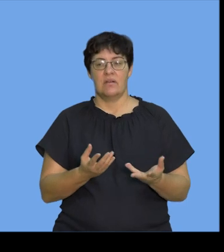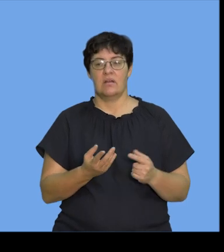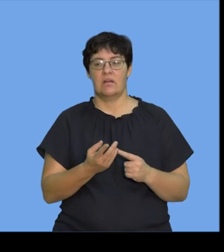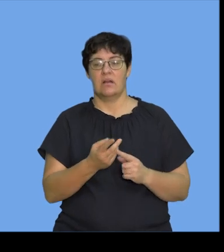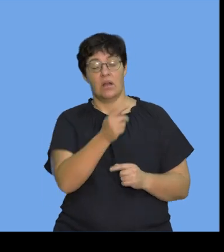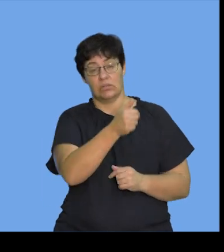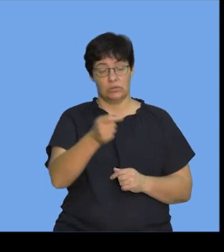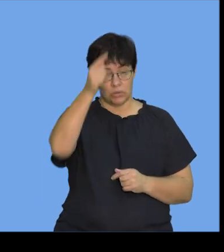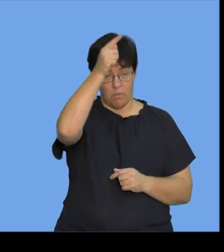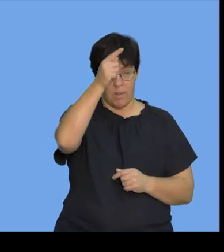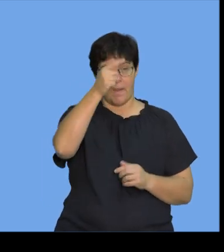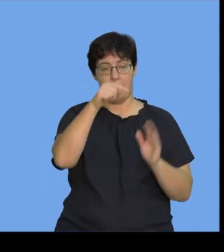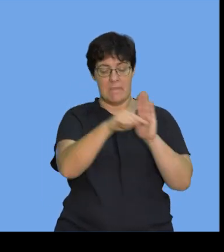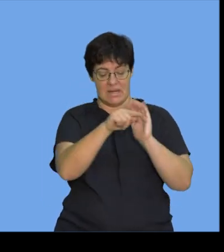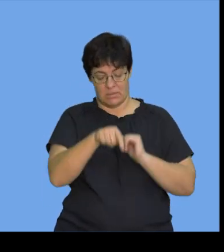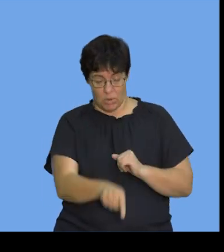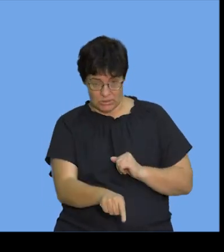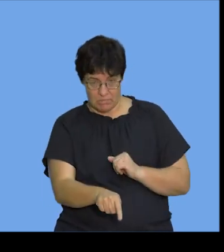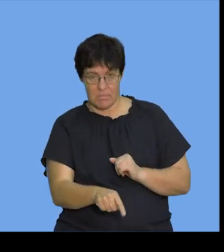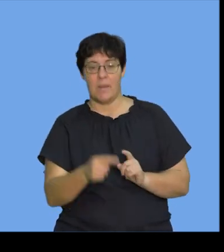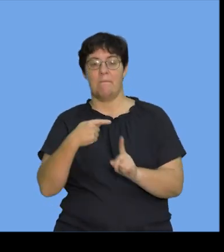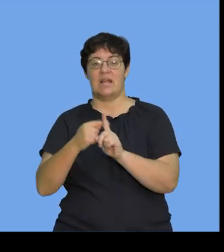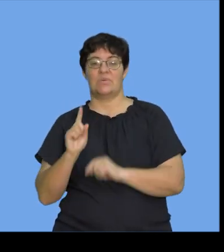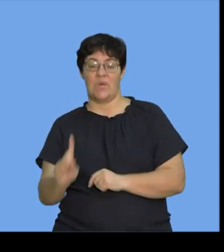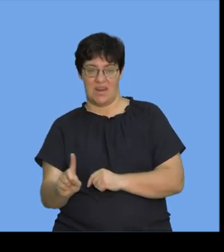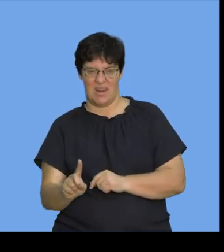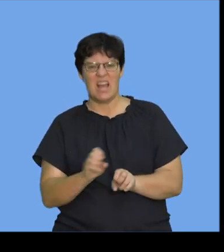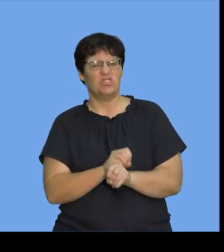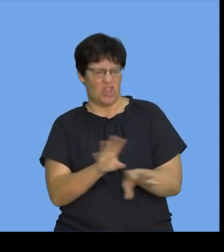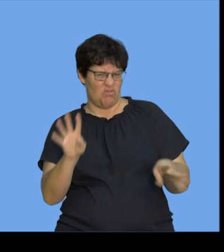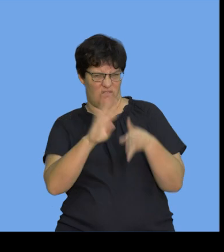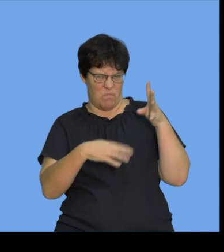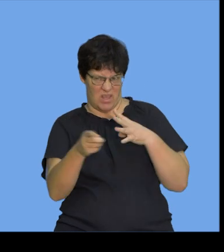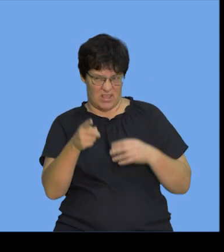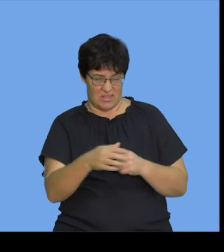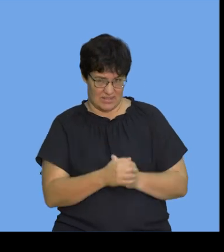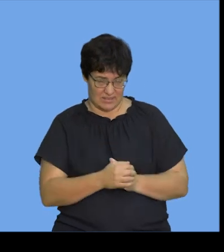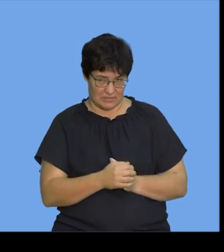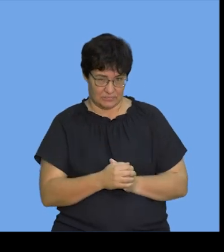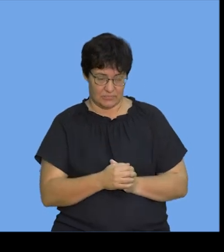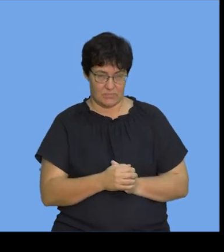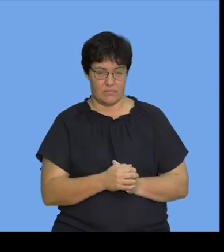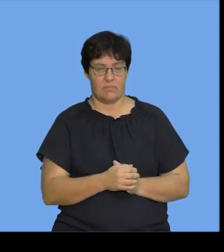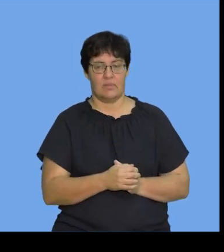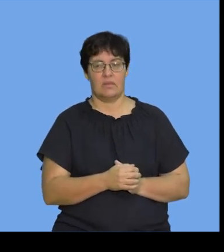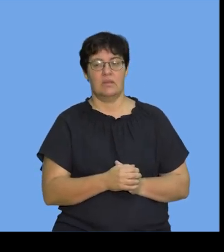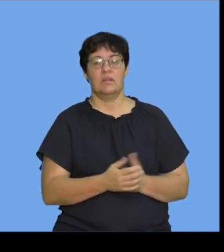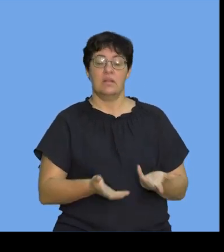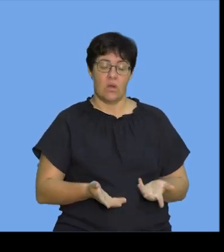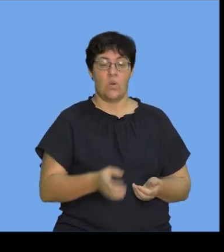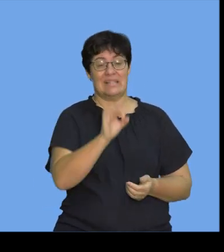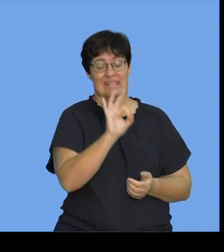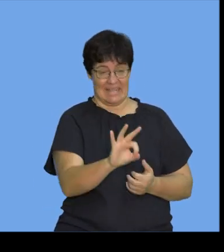minus the bottom plus 1. It's a general formula, right? You find n using that formula. Number